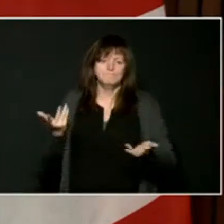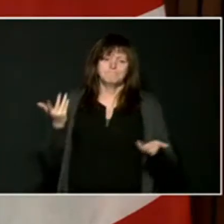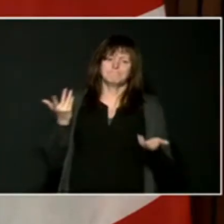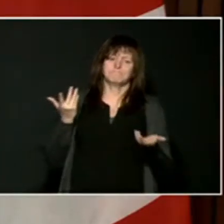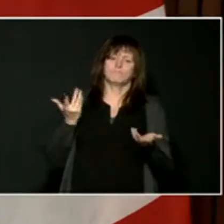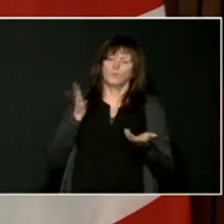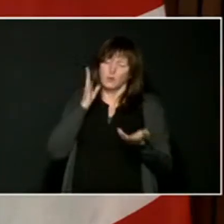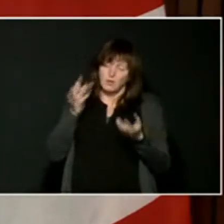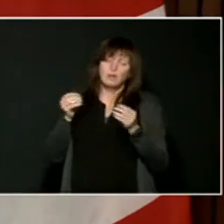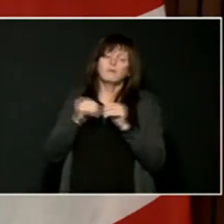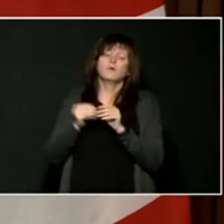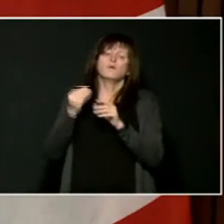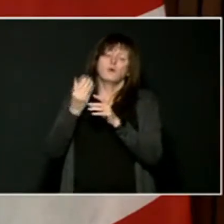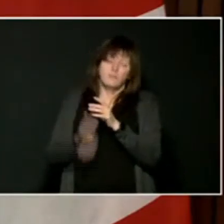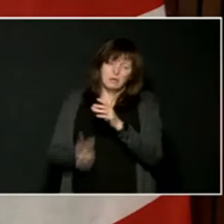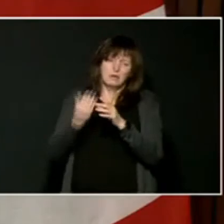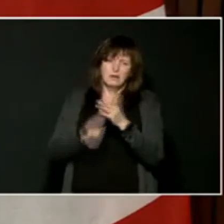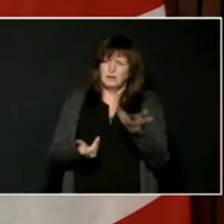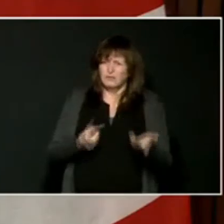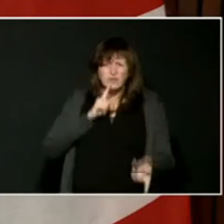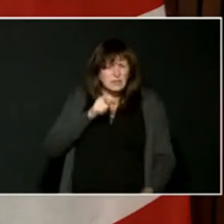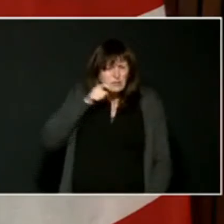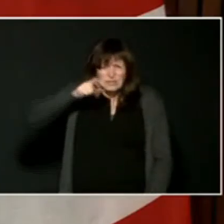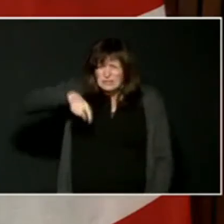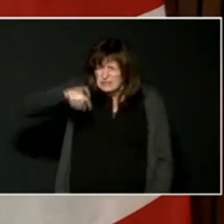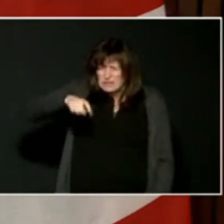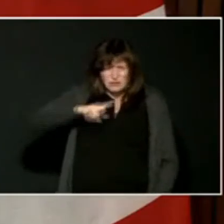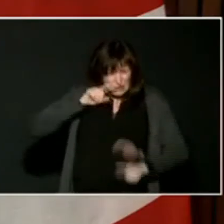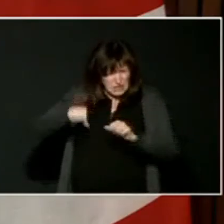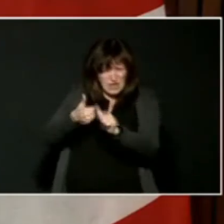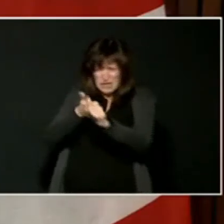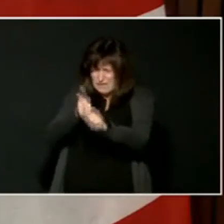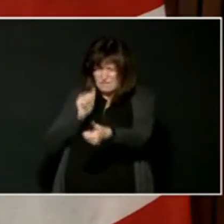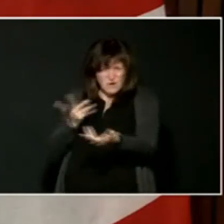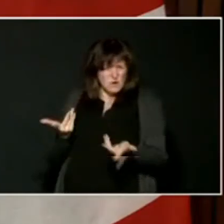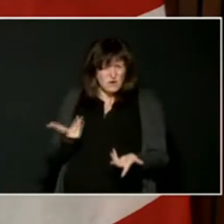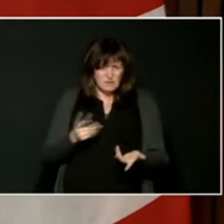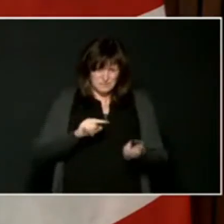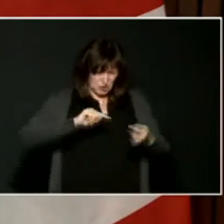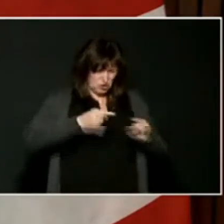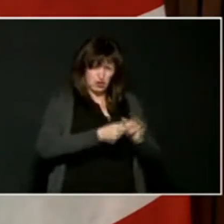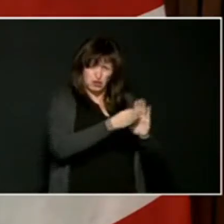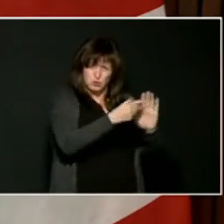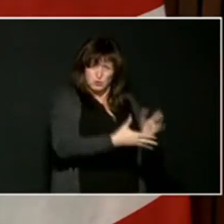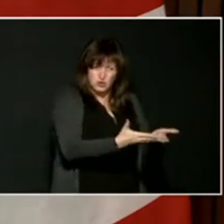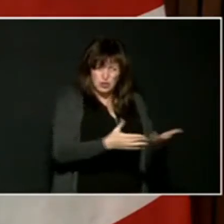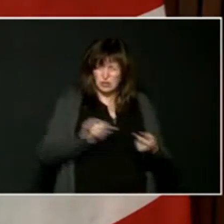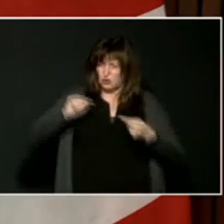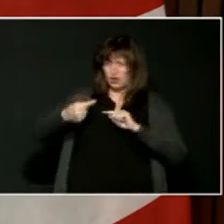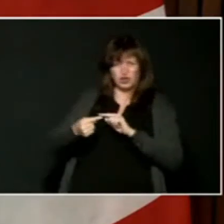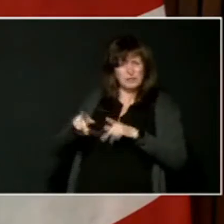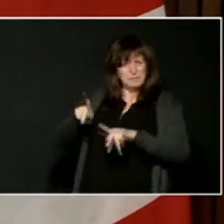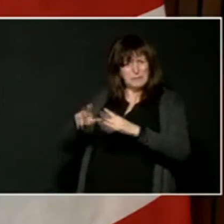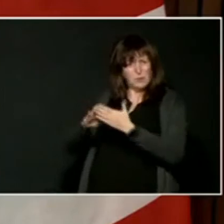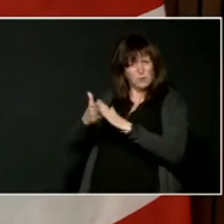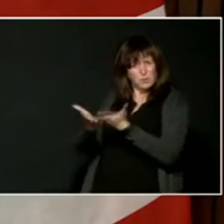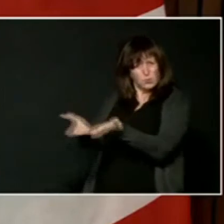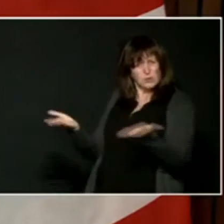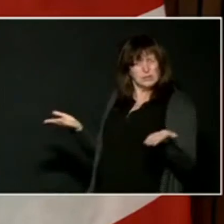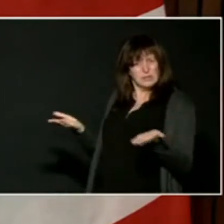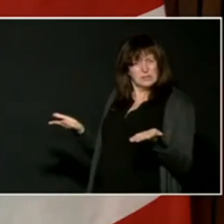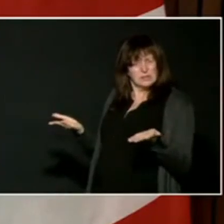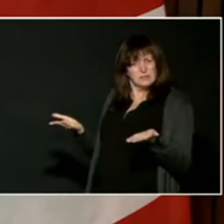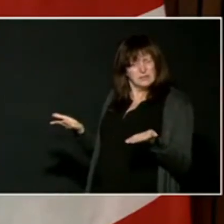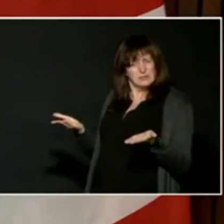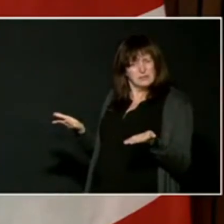hurt students and our society. We are at a place where our decisions now will make a difference. And as scientists, it's not